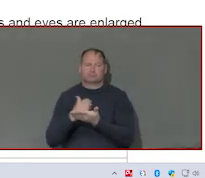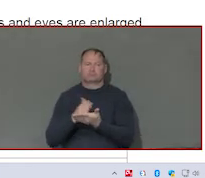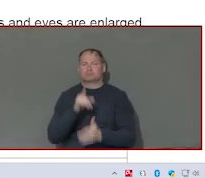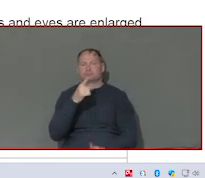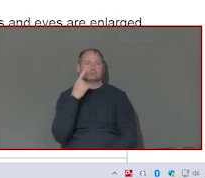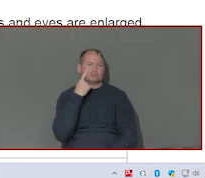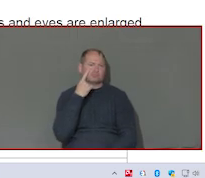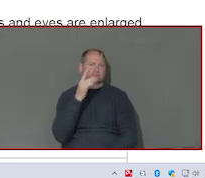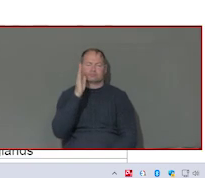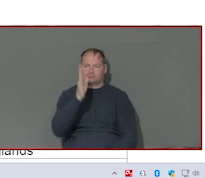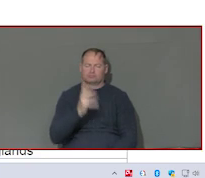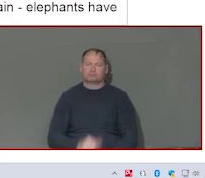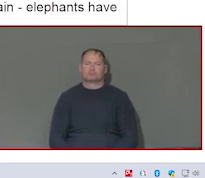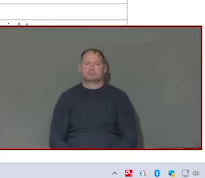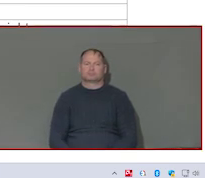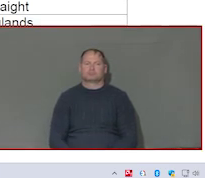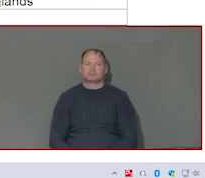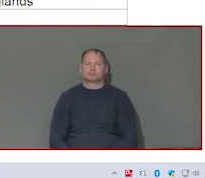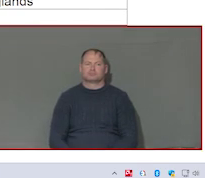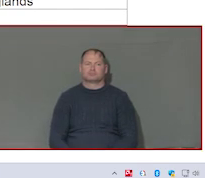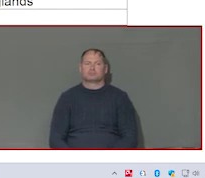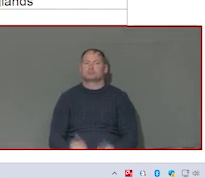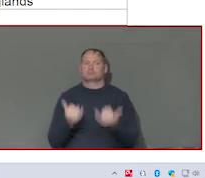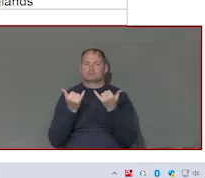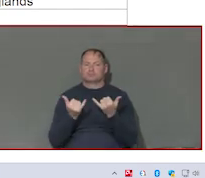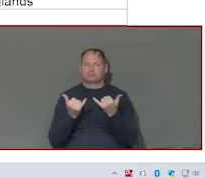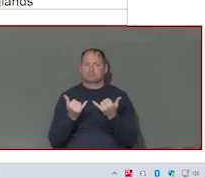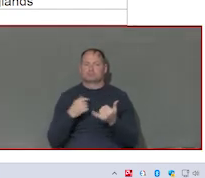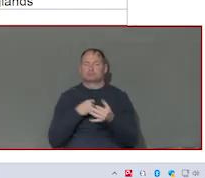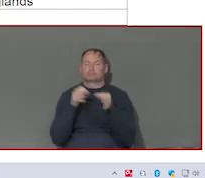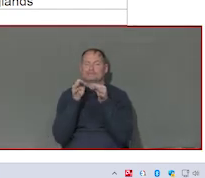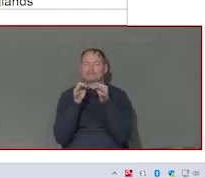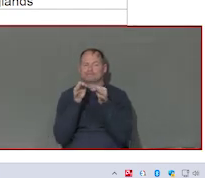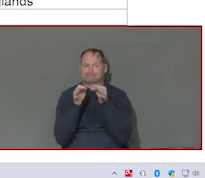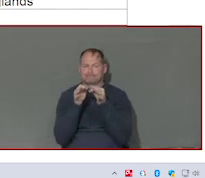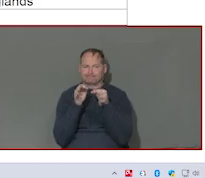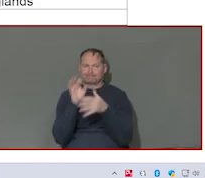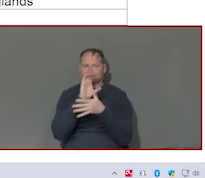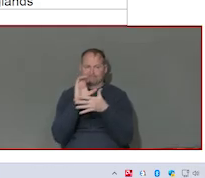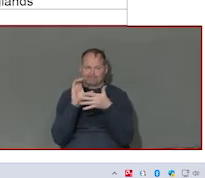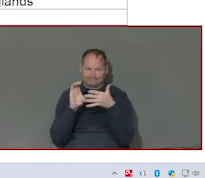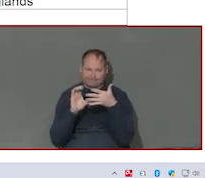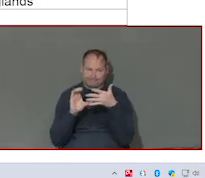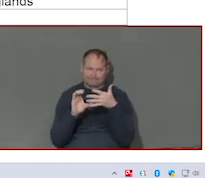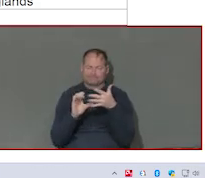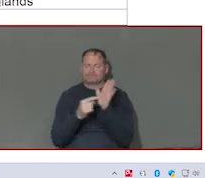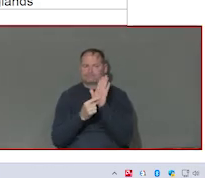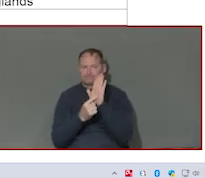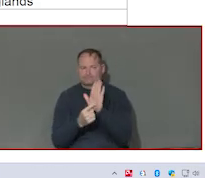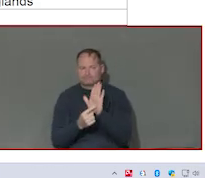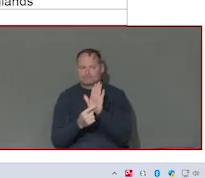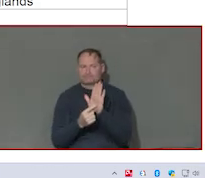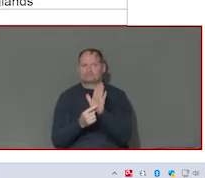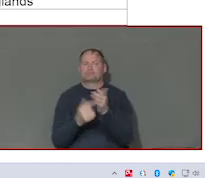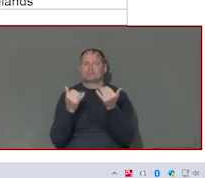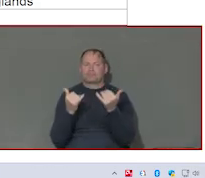do the questions. Now, as I was going through the characteristics, I was showing you the correct